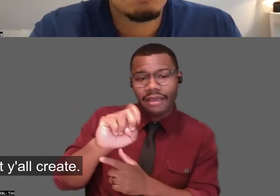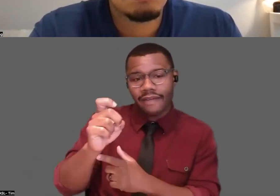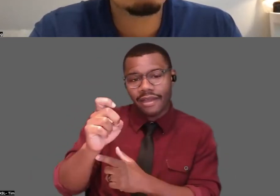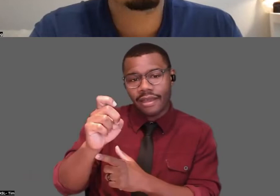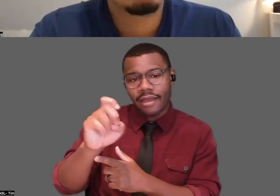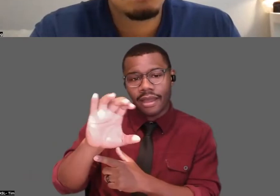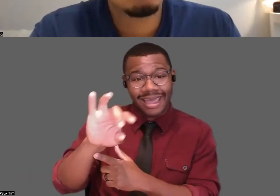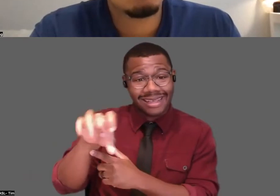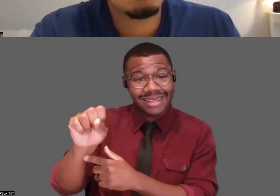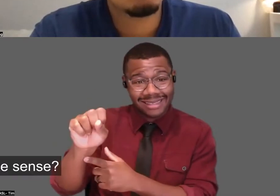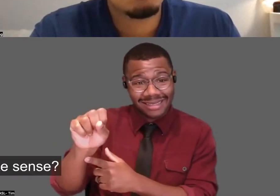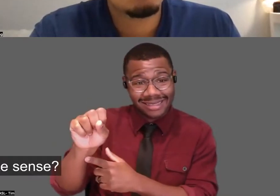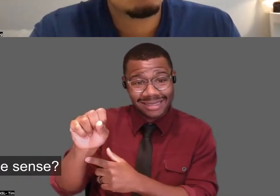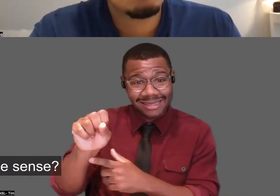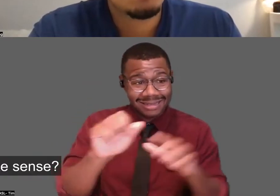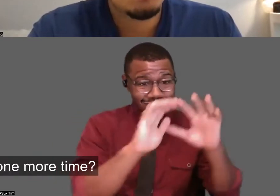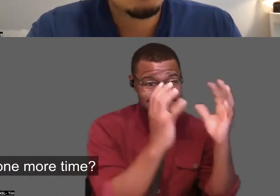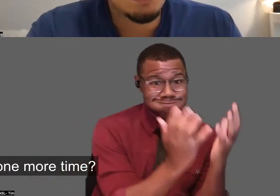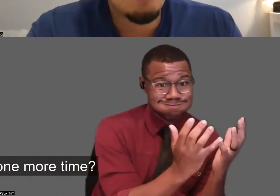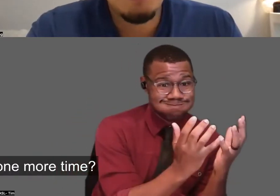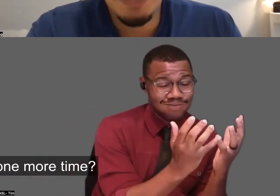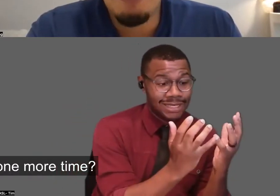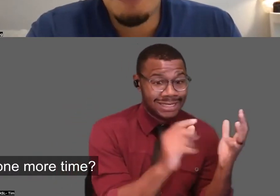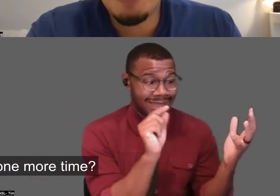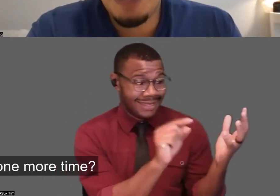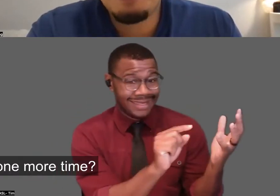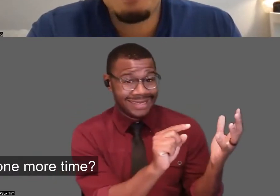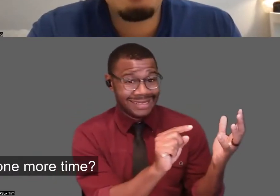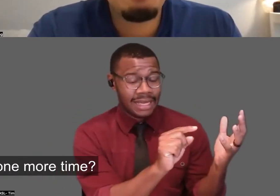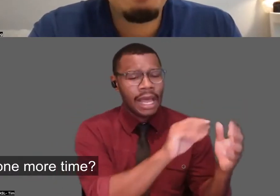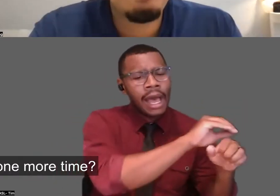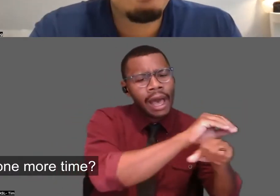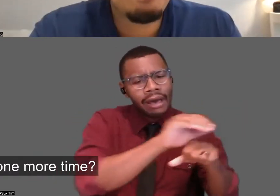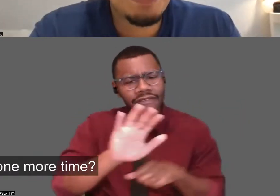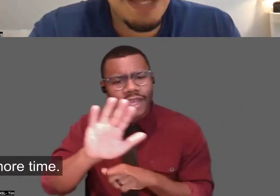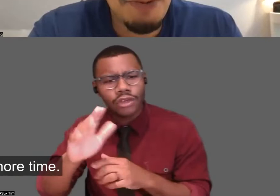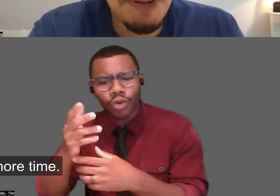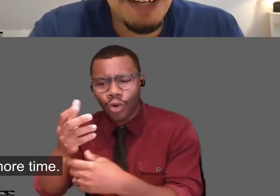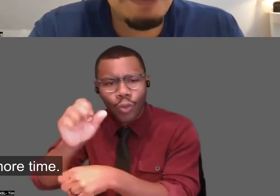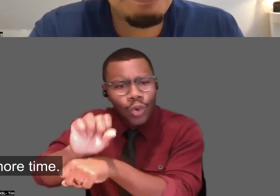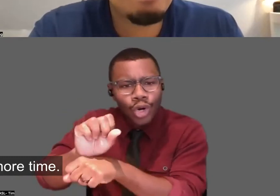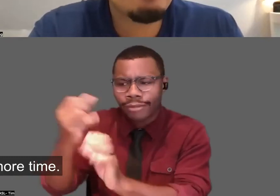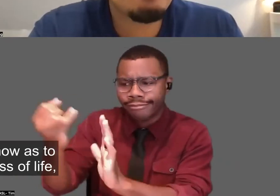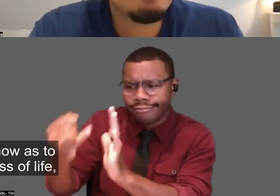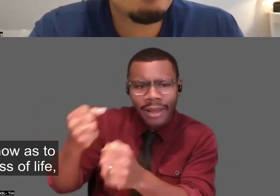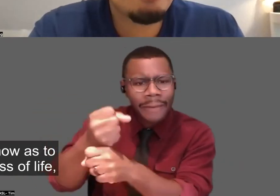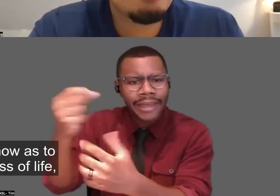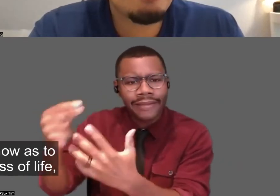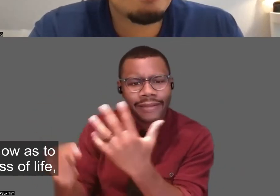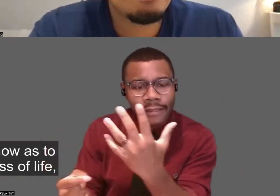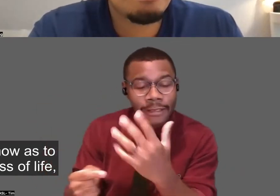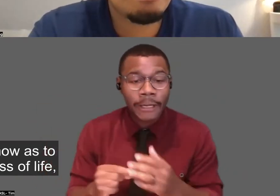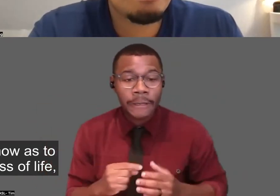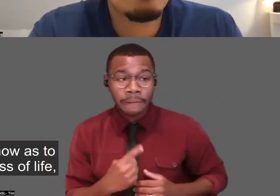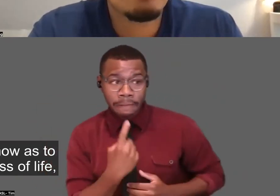create. Does that make sense? And some of it. Say that one more time. I'm curious